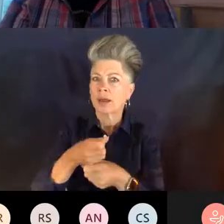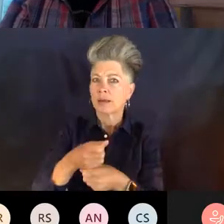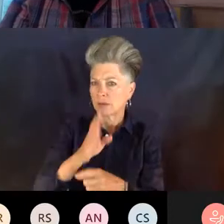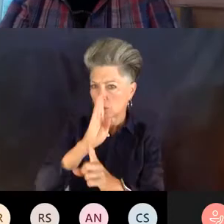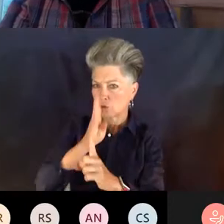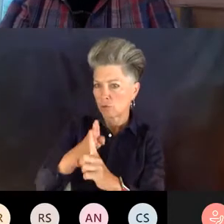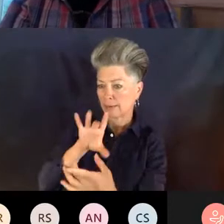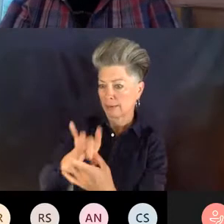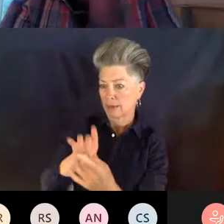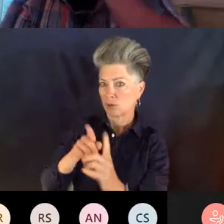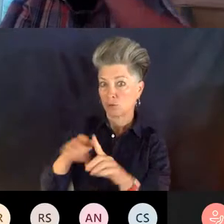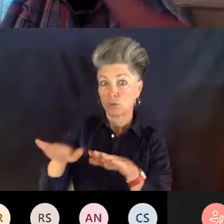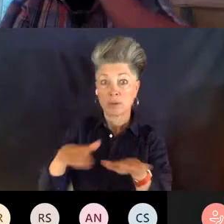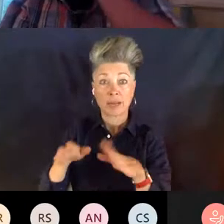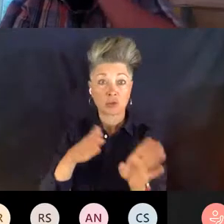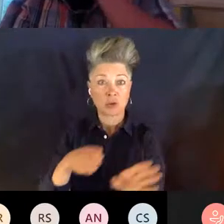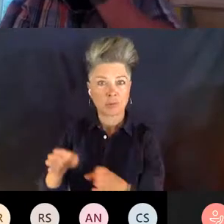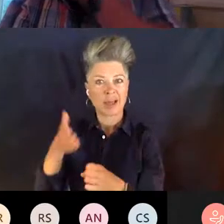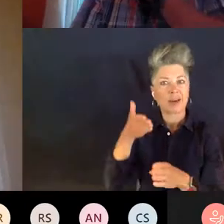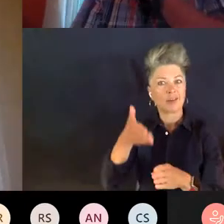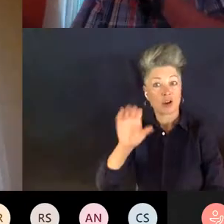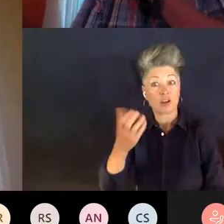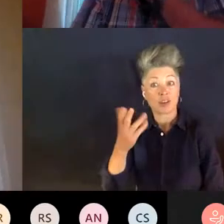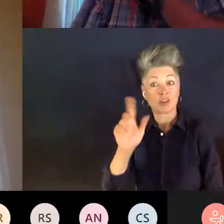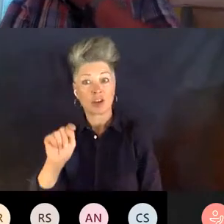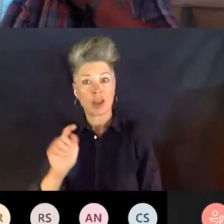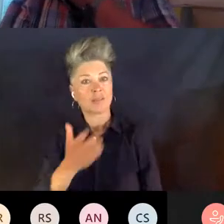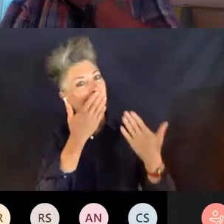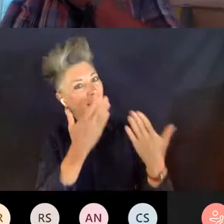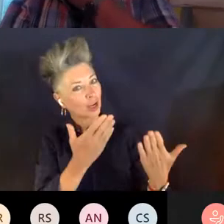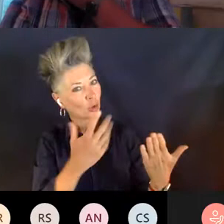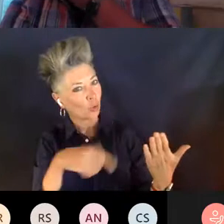the chat. All right. Thank you, guys. Thank you.